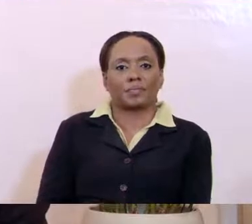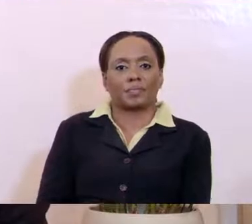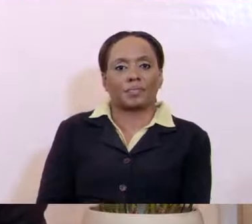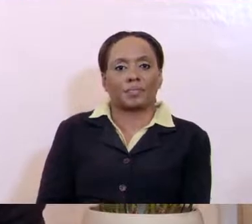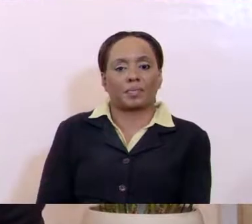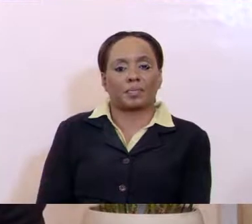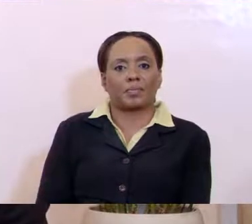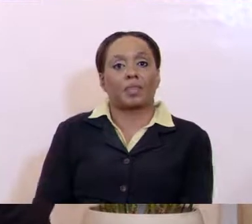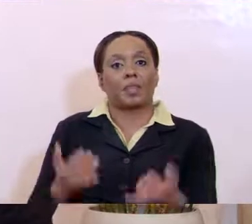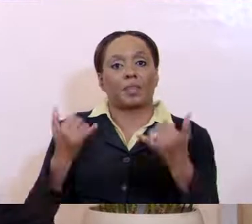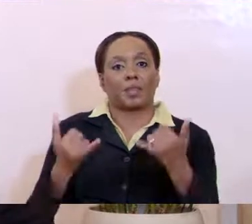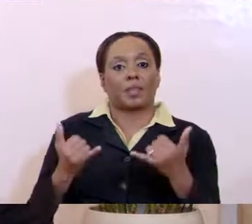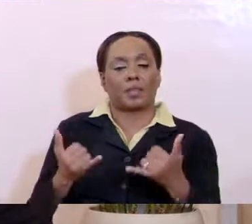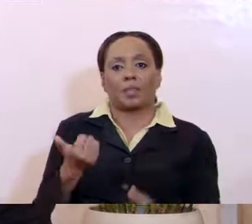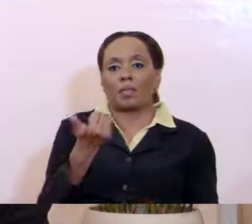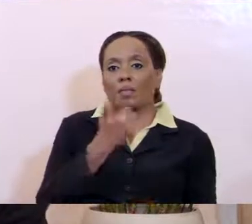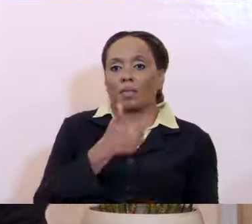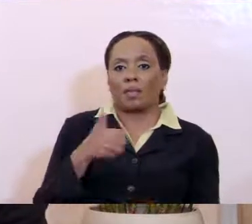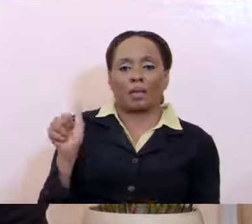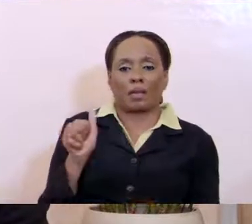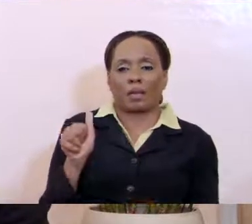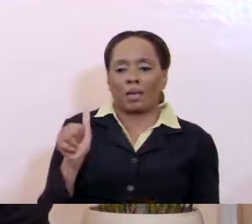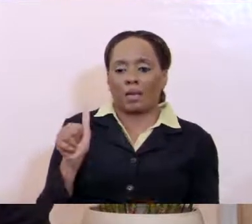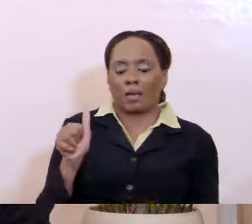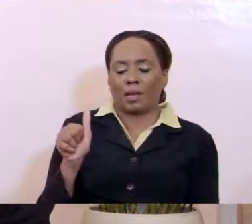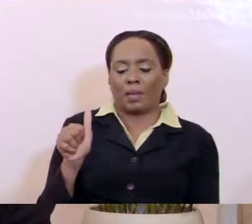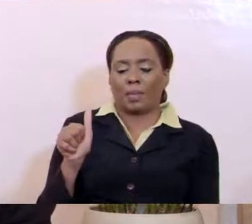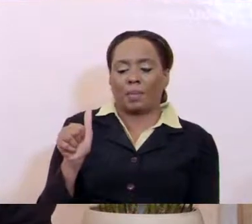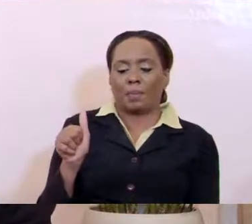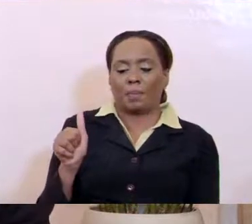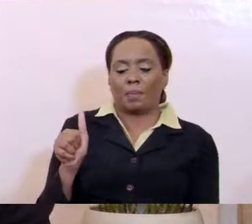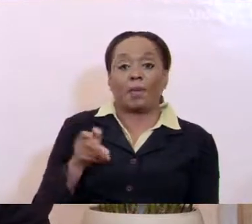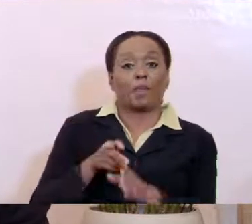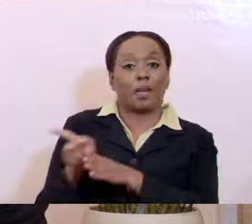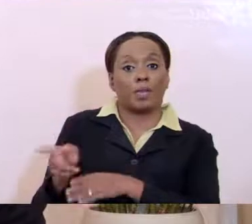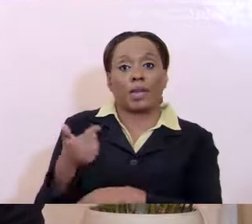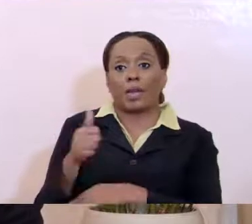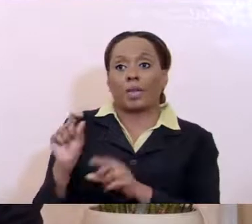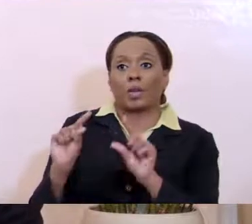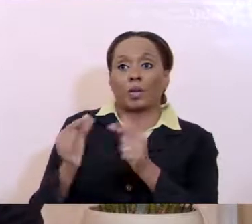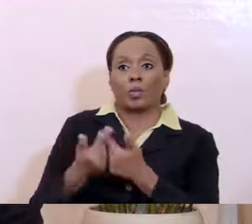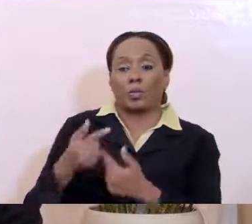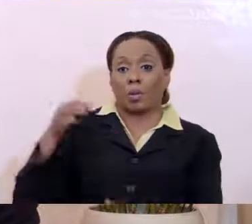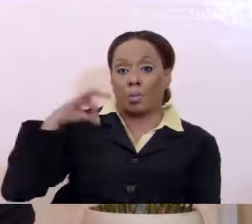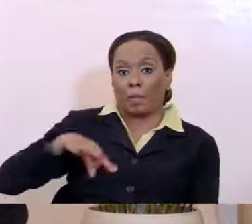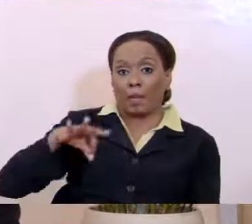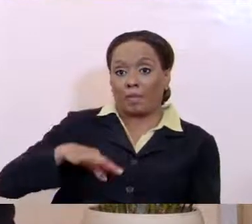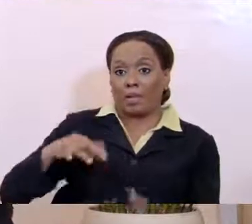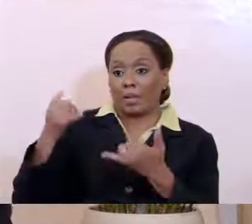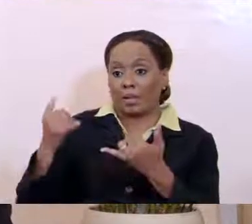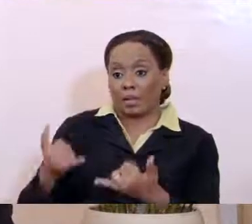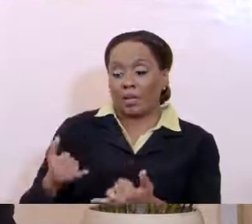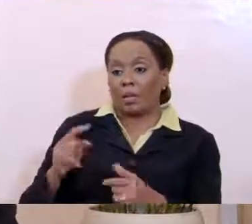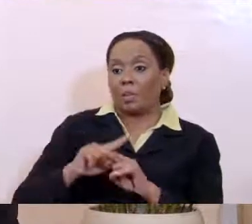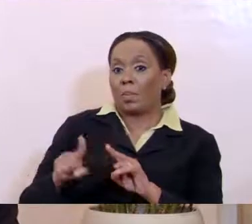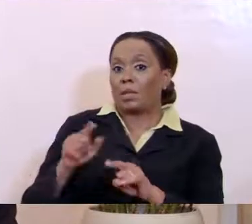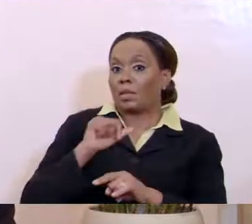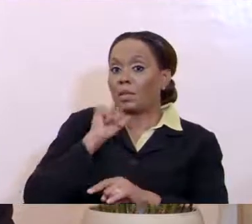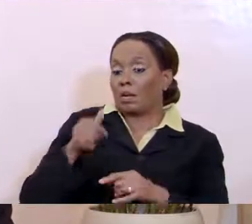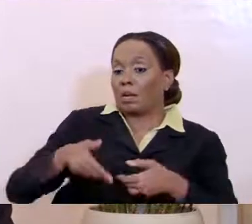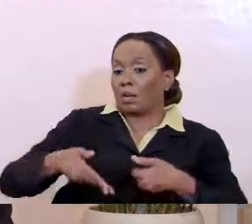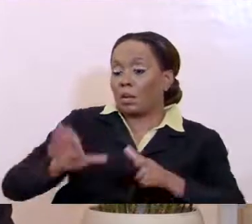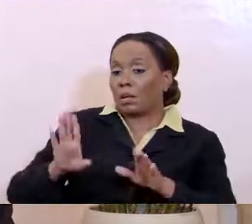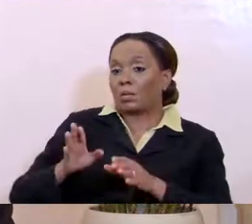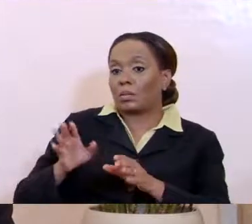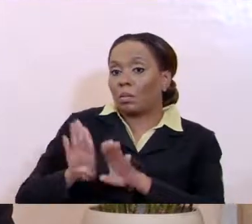any entity that currently benefits from a subsidy but is not allowed to open would continue to